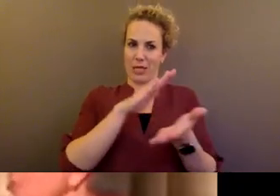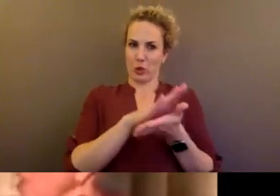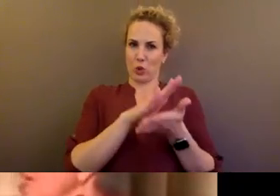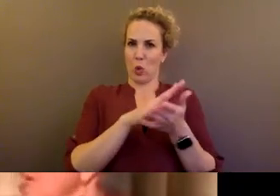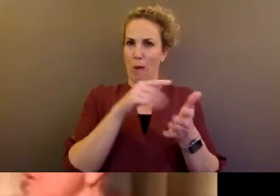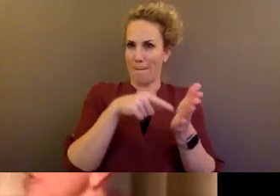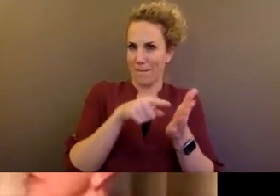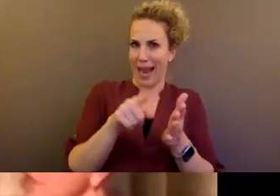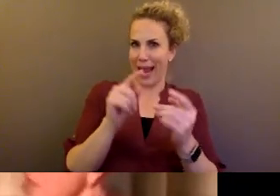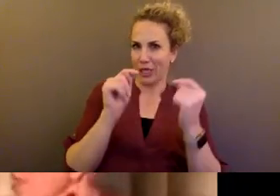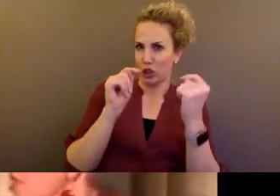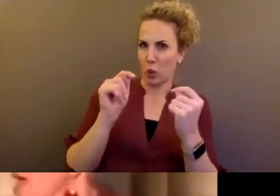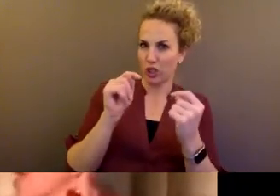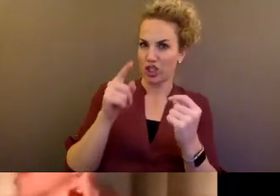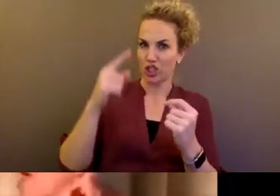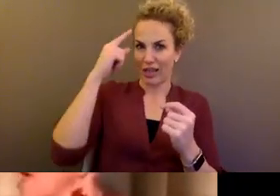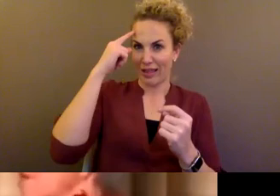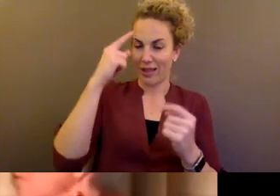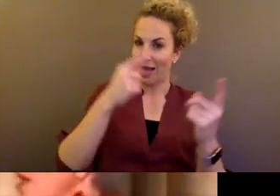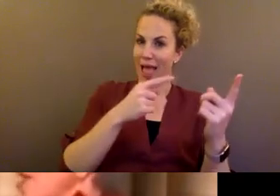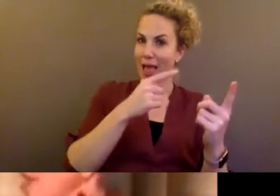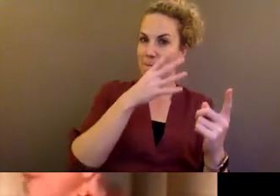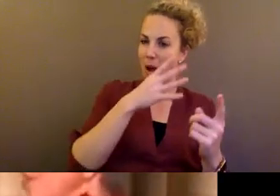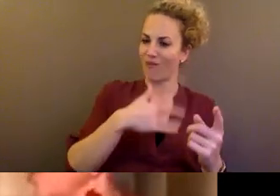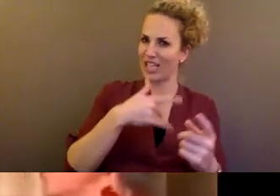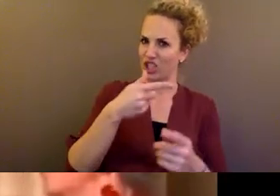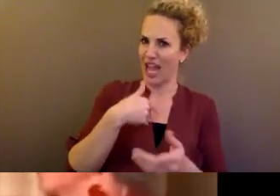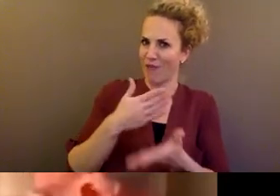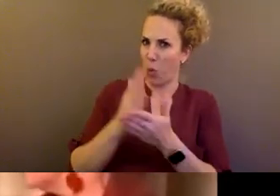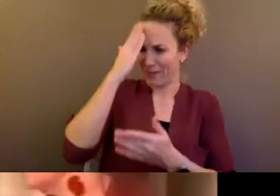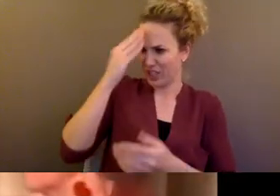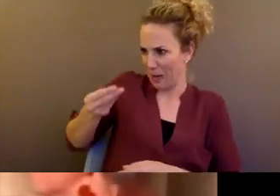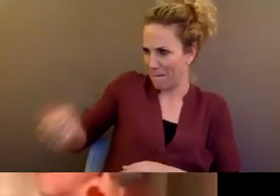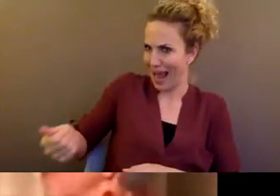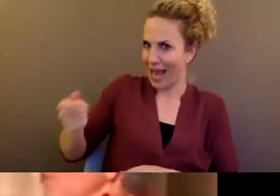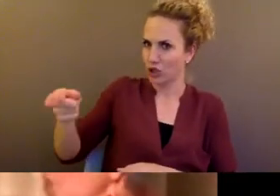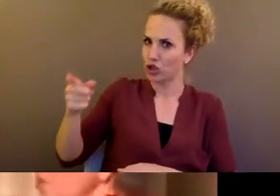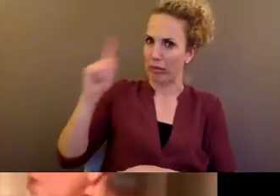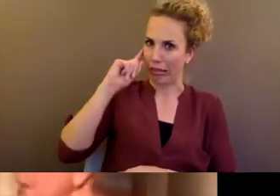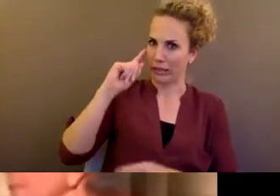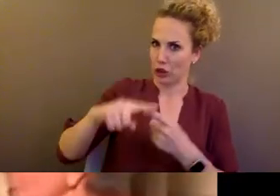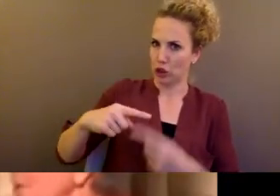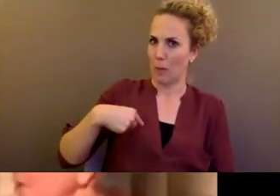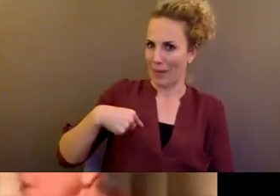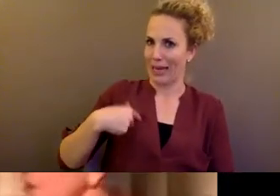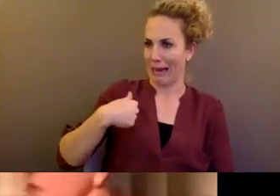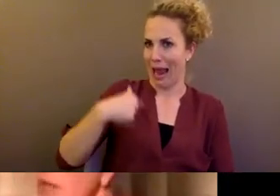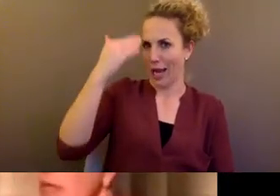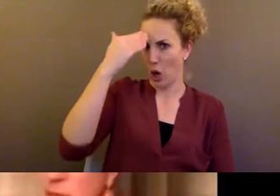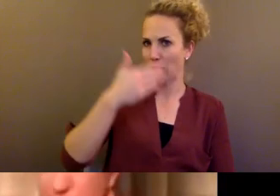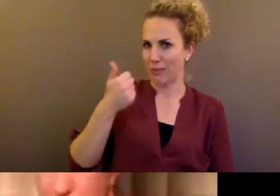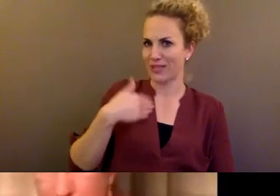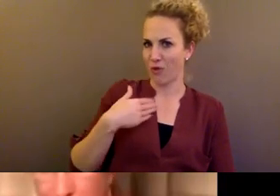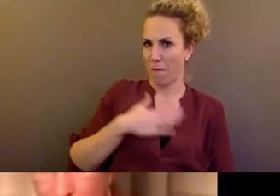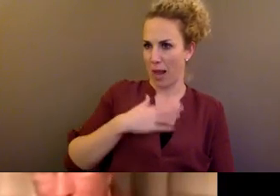paying tuition, and she thinks she has absolute right to determine what would be best for her. Mm-hmm. So it's